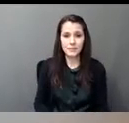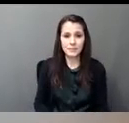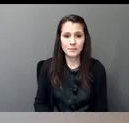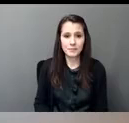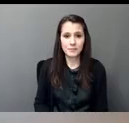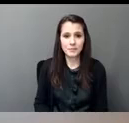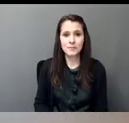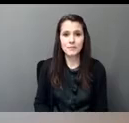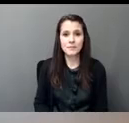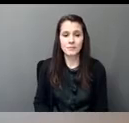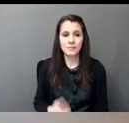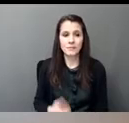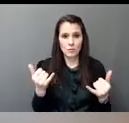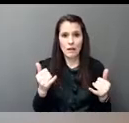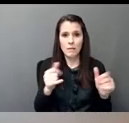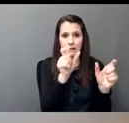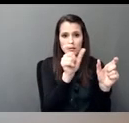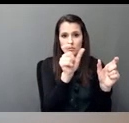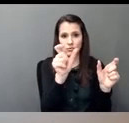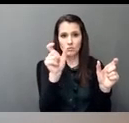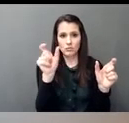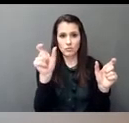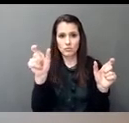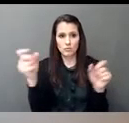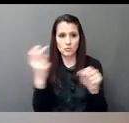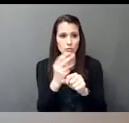So now I'm going to tab through.